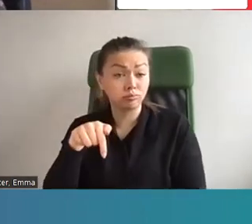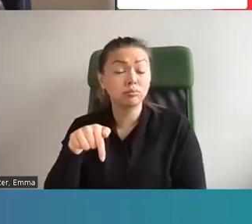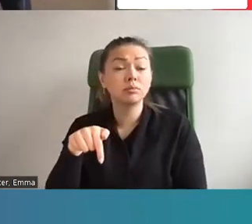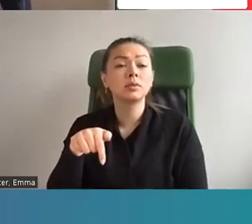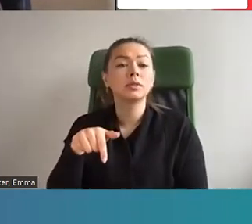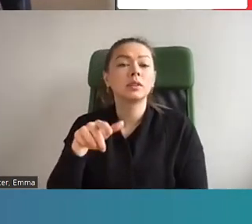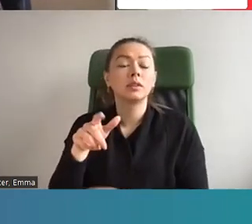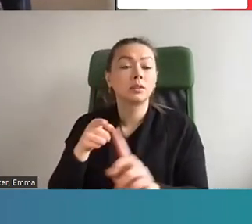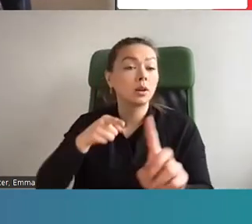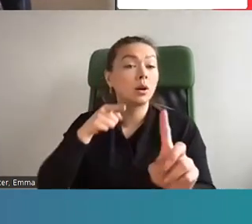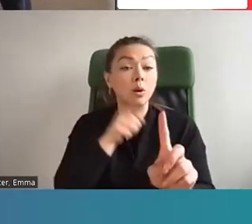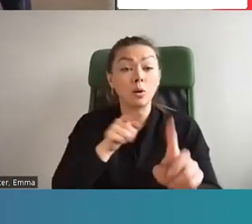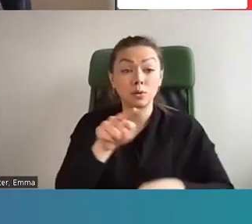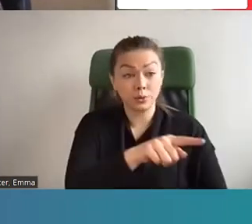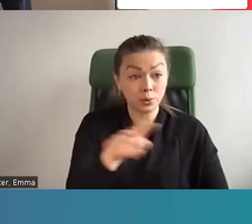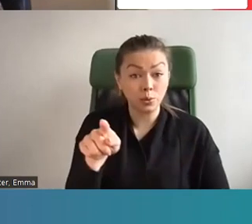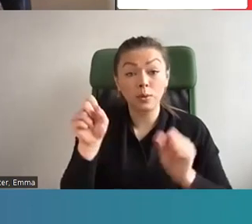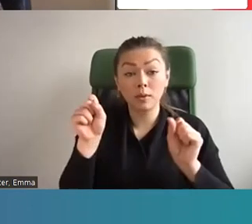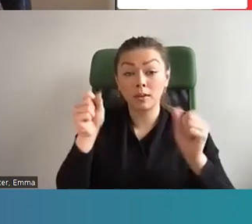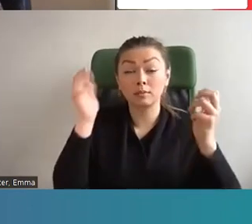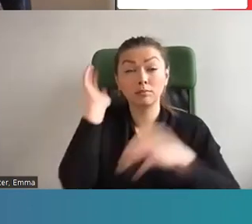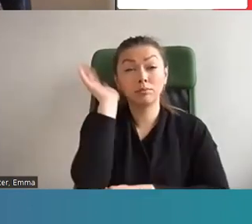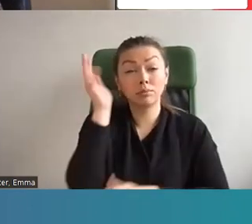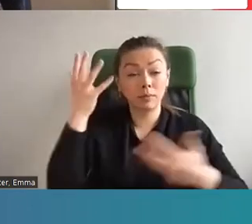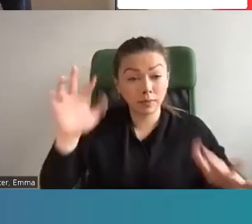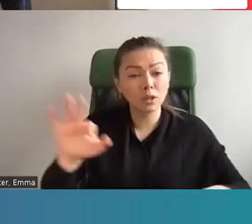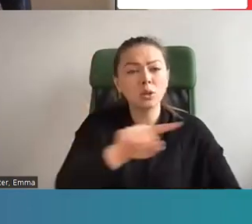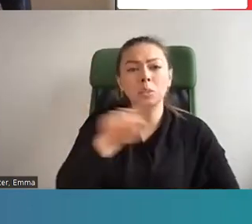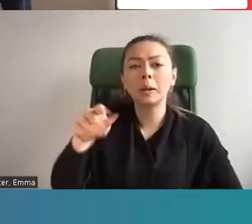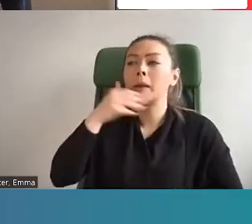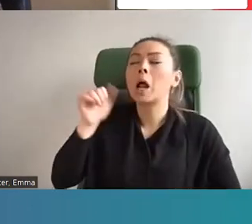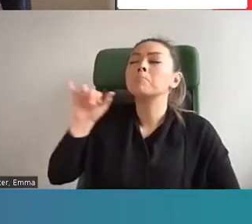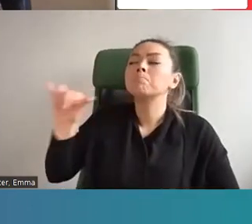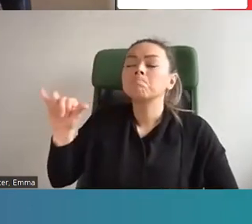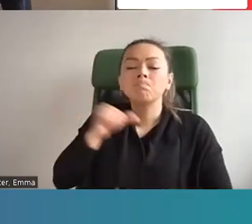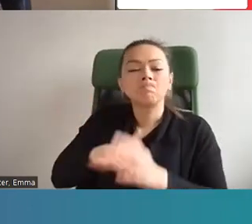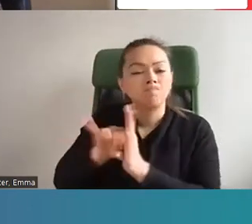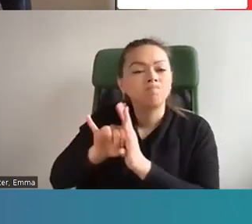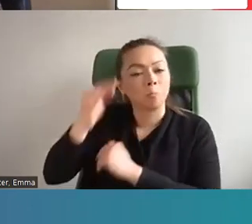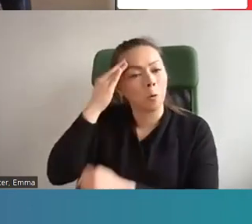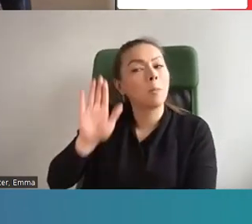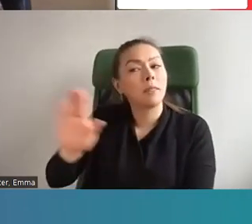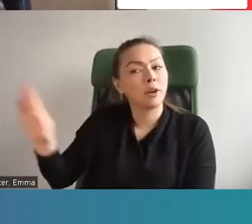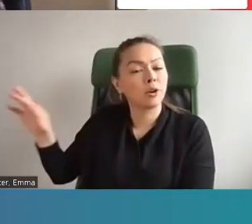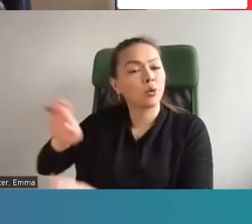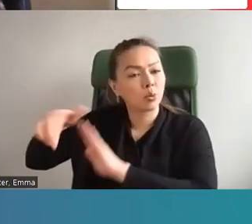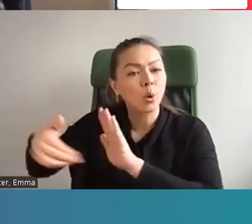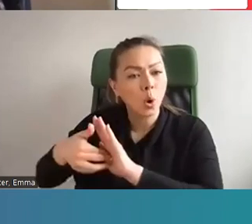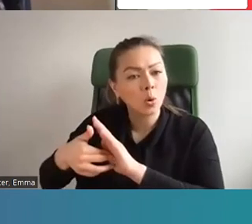will be able to recognize the role of Indigenous elders, understand Indigenous elder engagement